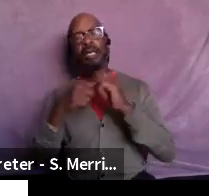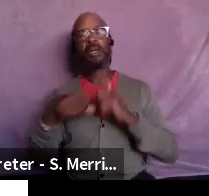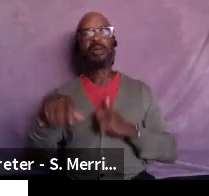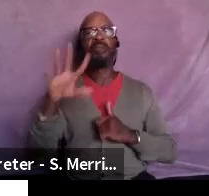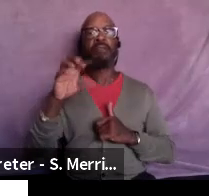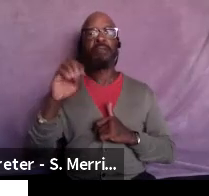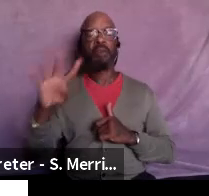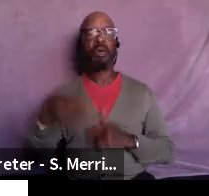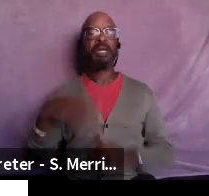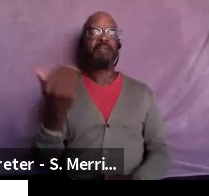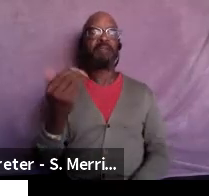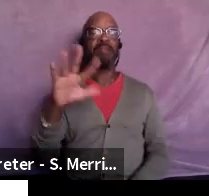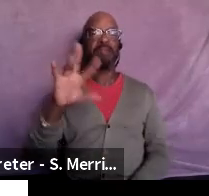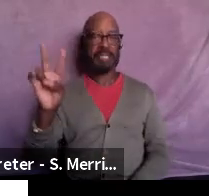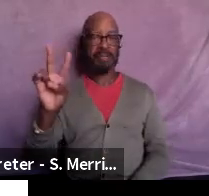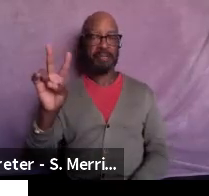1557.